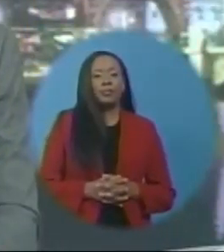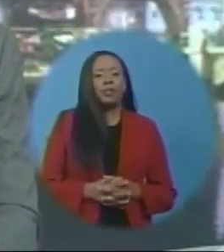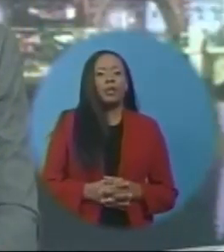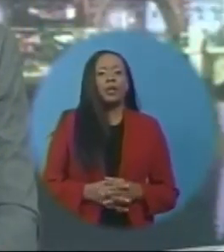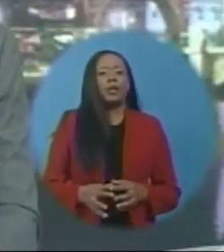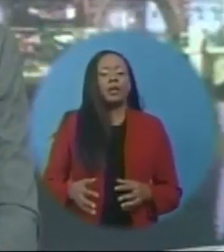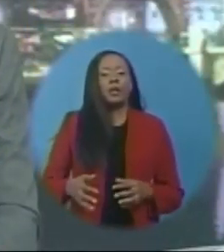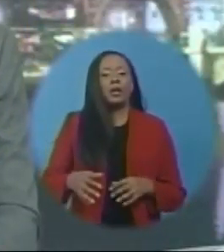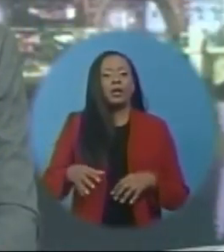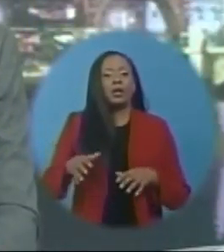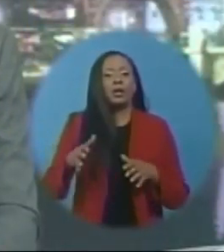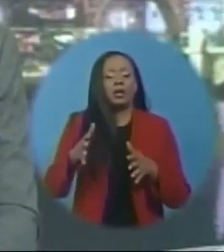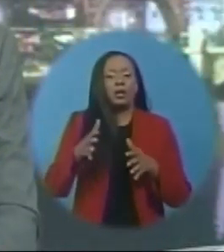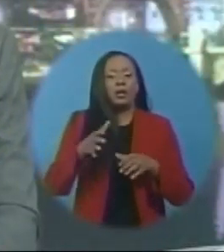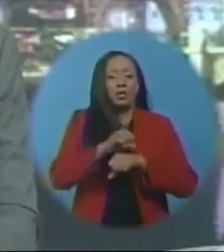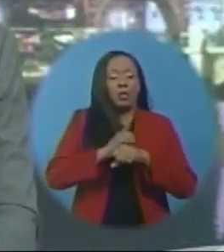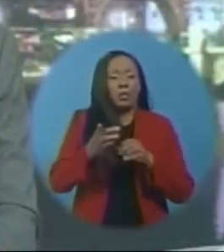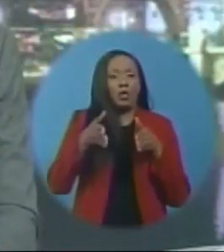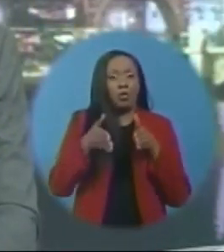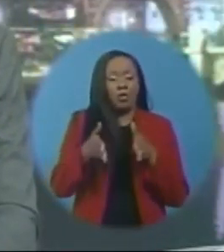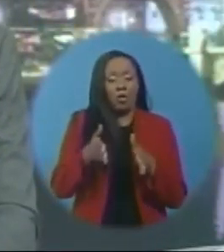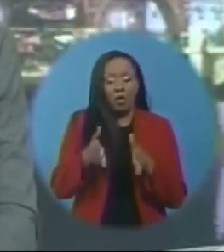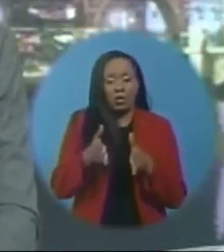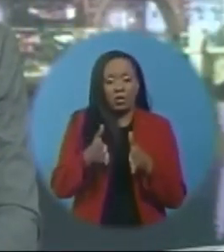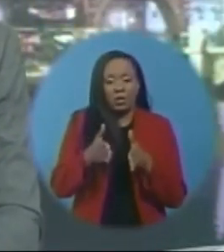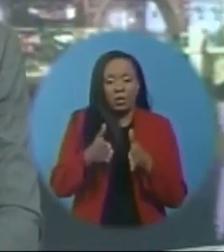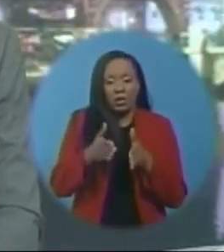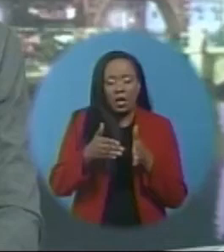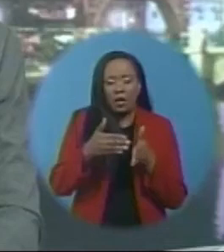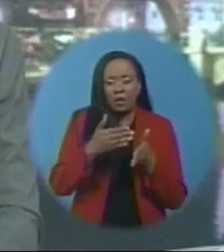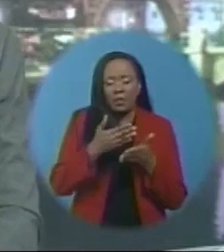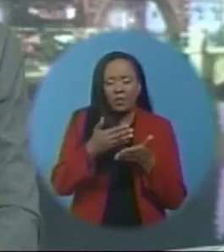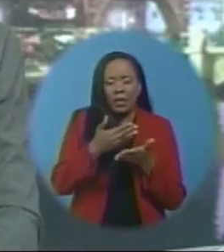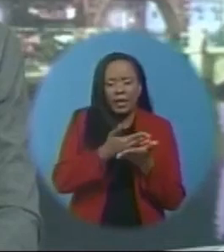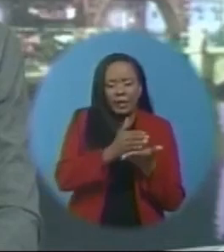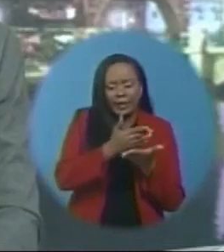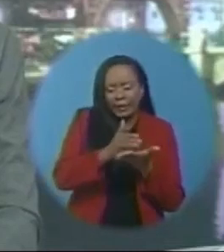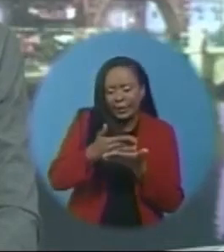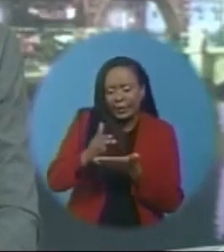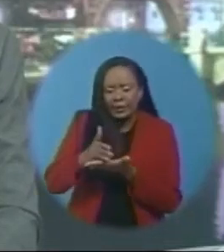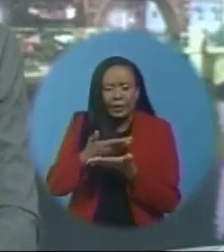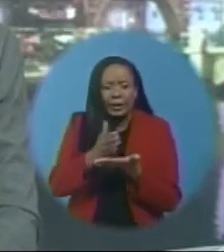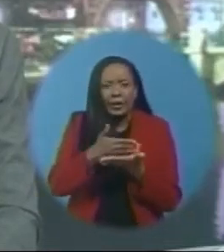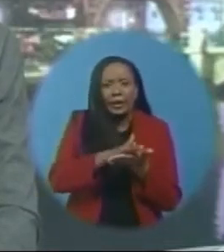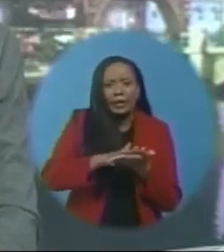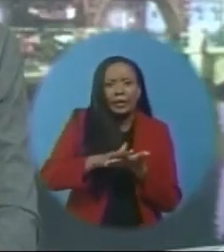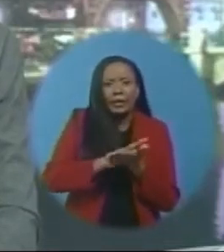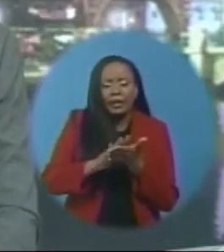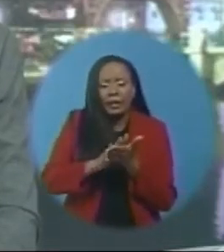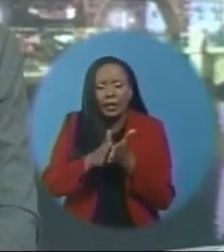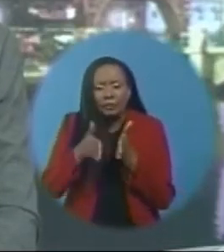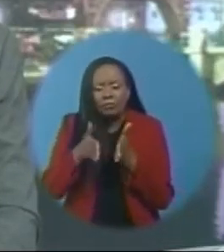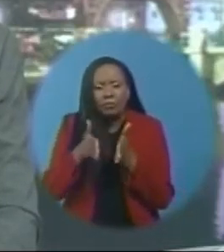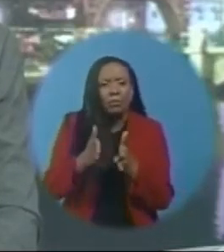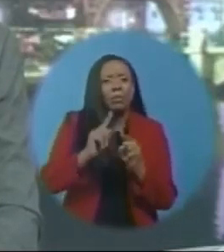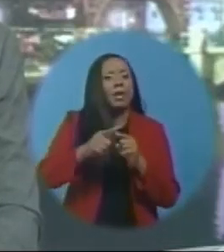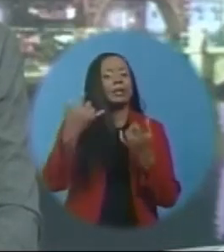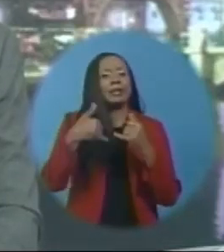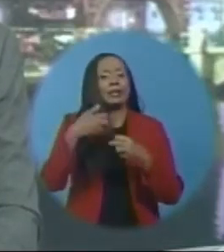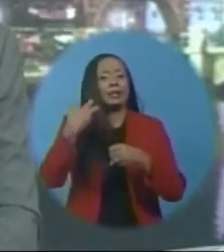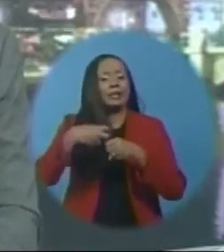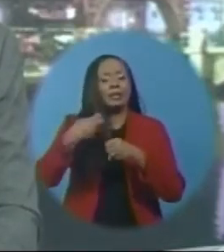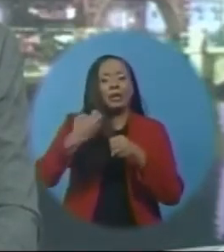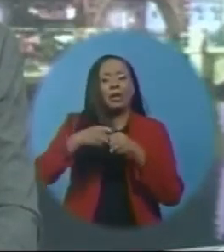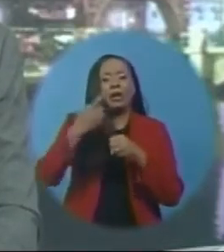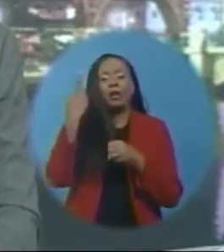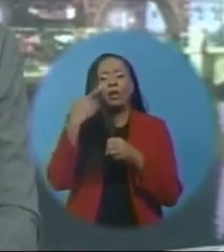Despite the quick work of clearing some of the major roadways in Dominica, it remains difficult to get supplies to some parts of the country. This